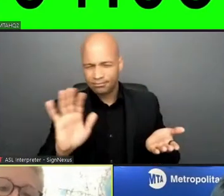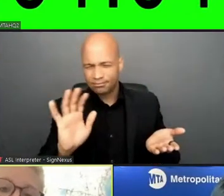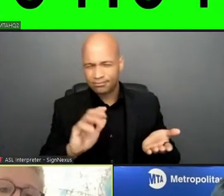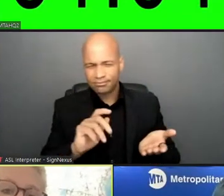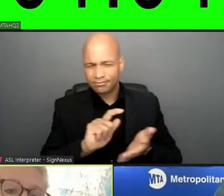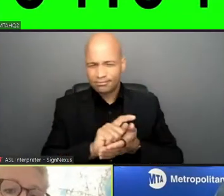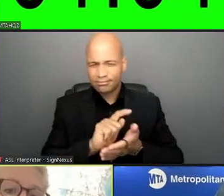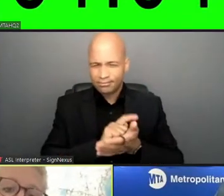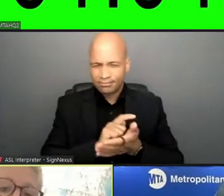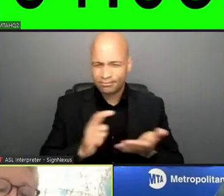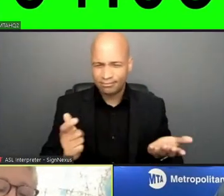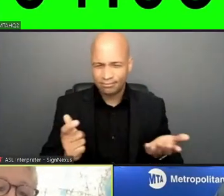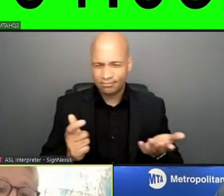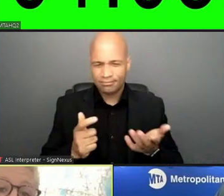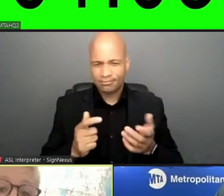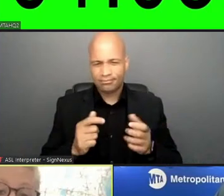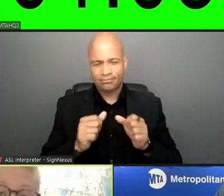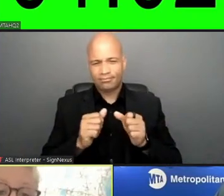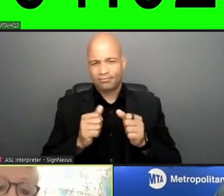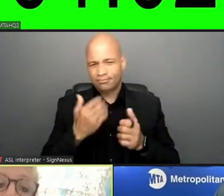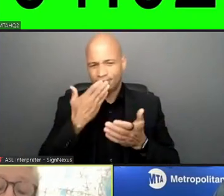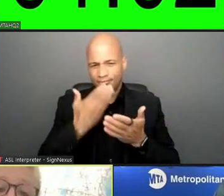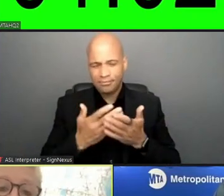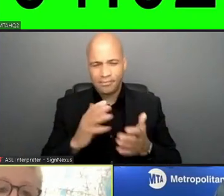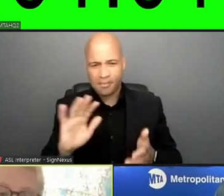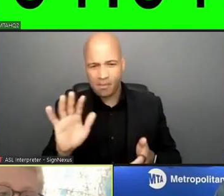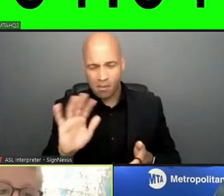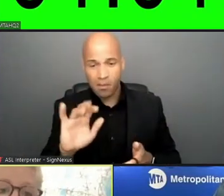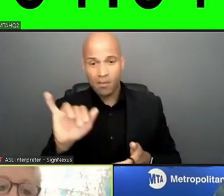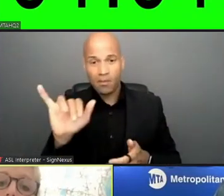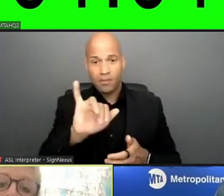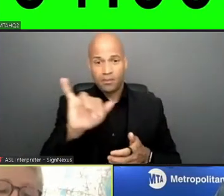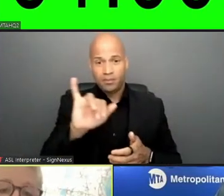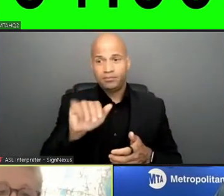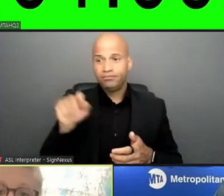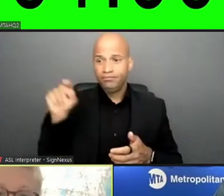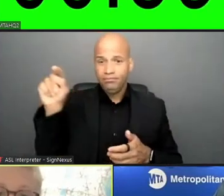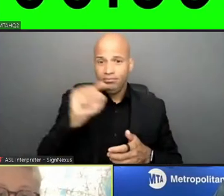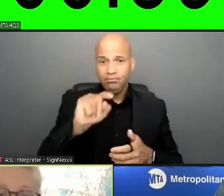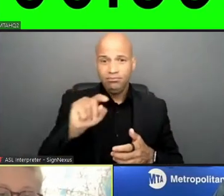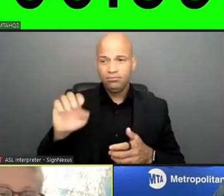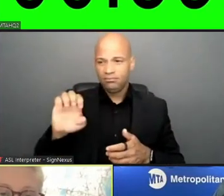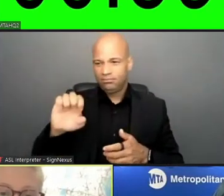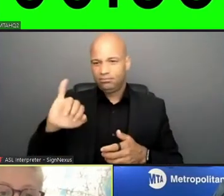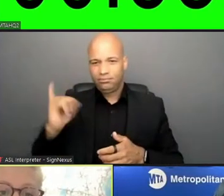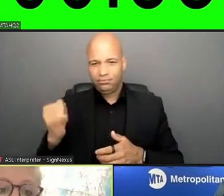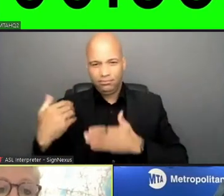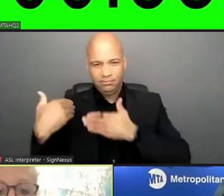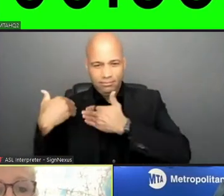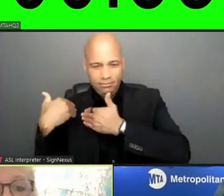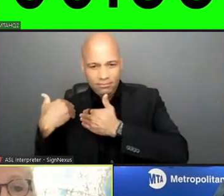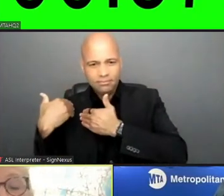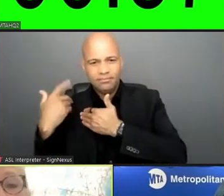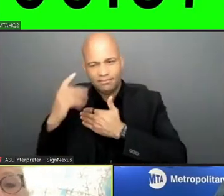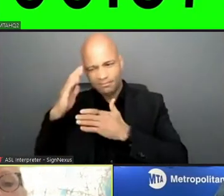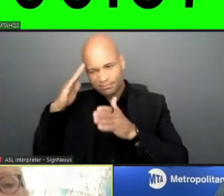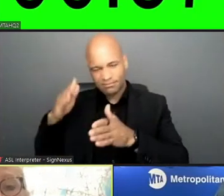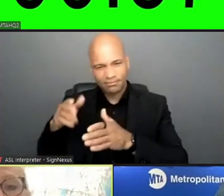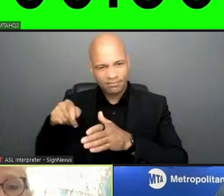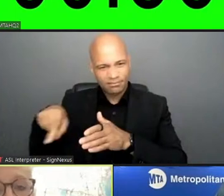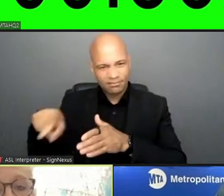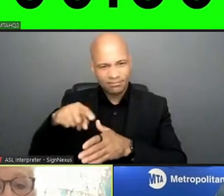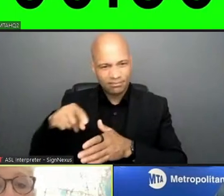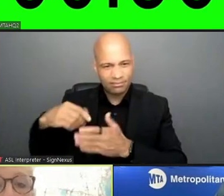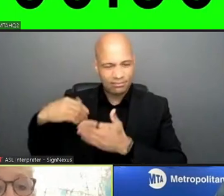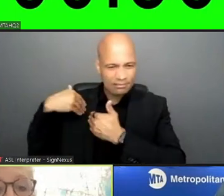that plans Center communities that have faced the brunt of environmental Injustice in its Solutions congestion pricing can have